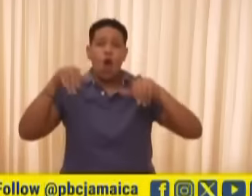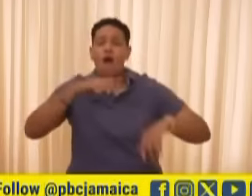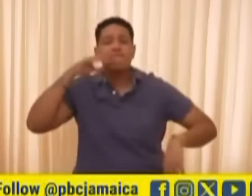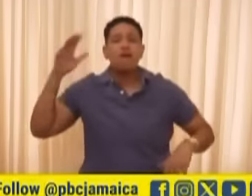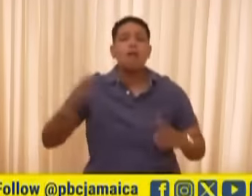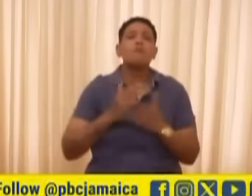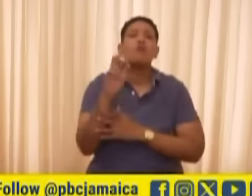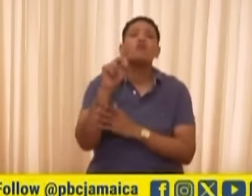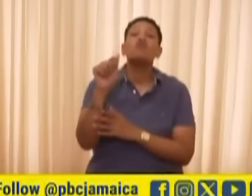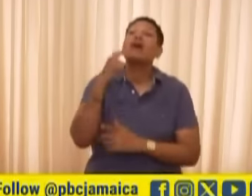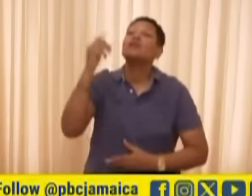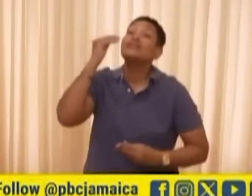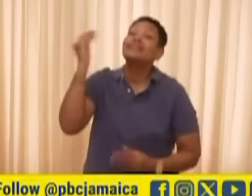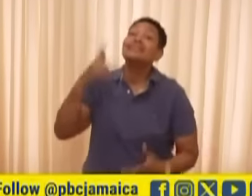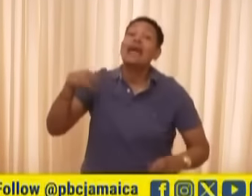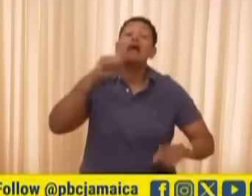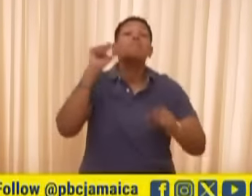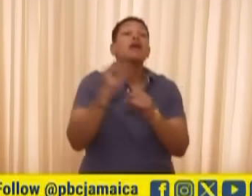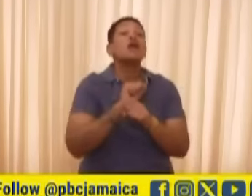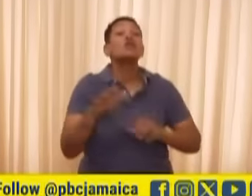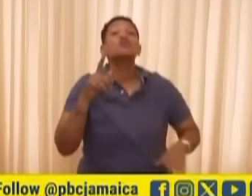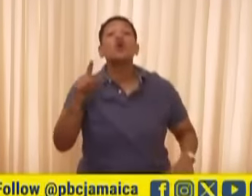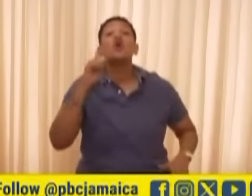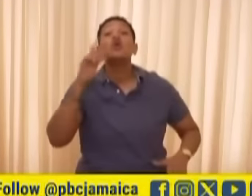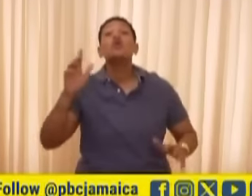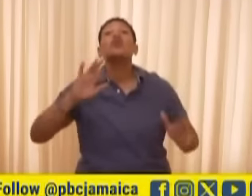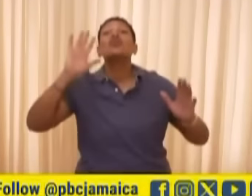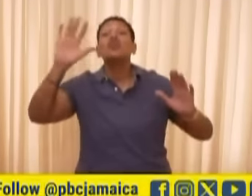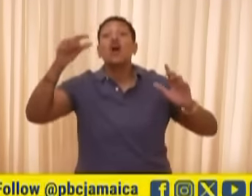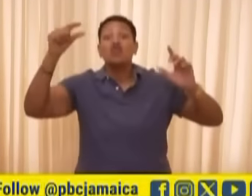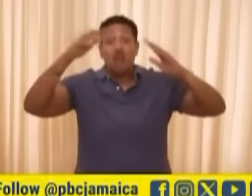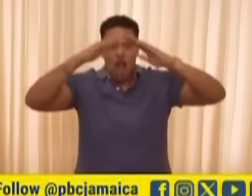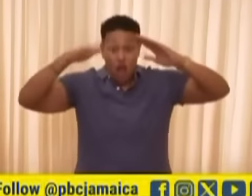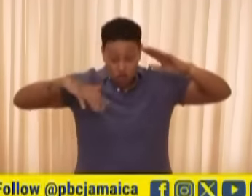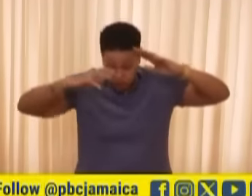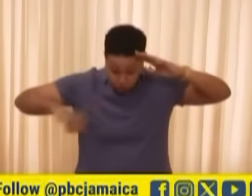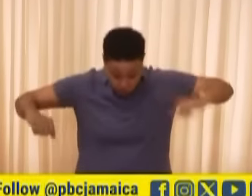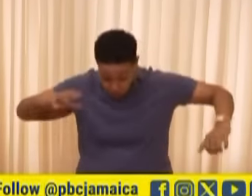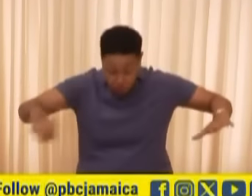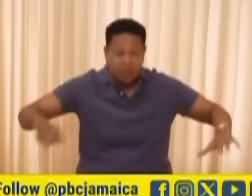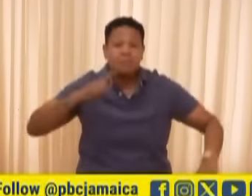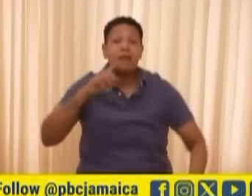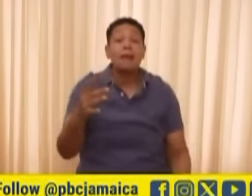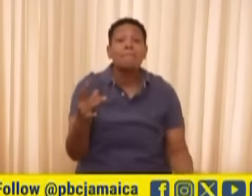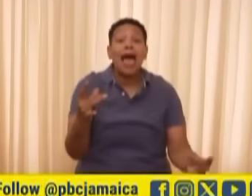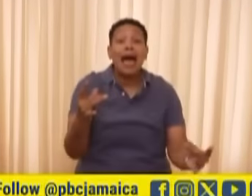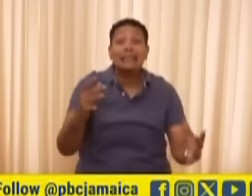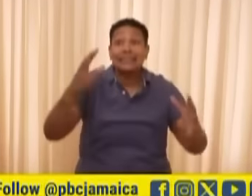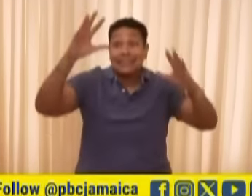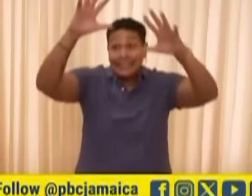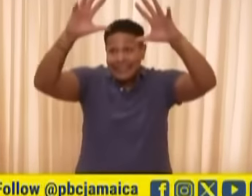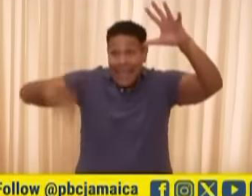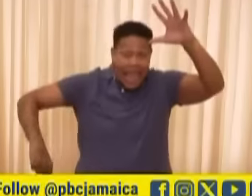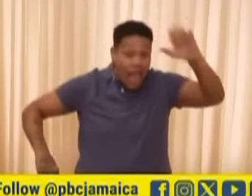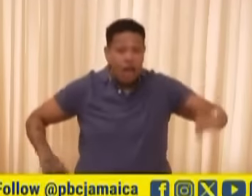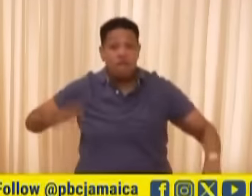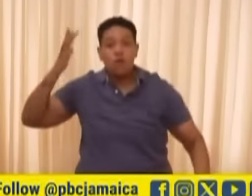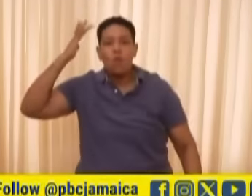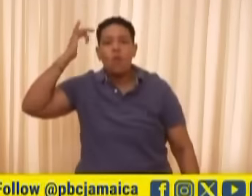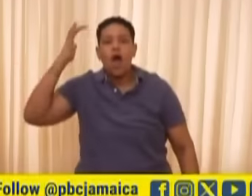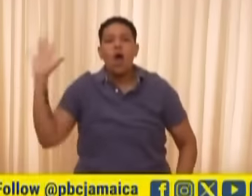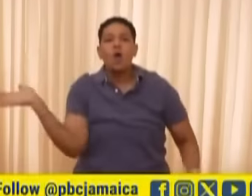through RADA to say to them, ensure that you strip your greenhouses, take off the plastic so that the wind can pass